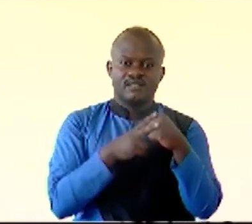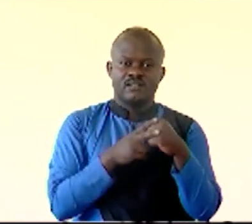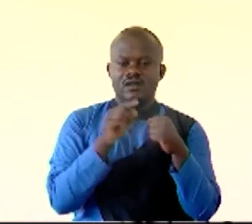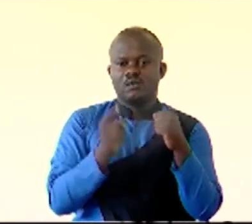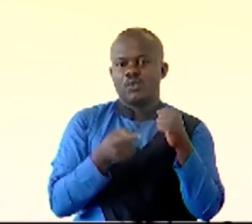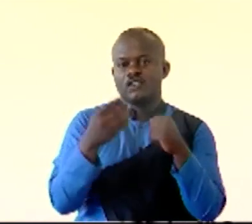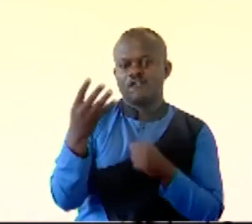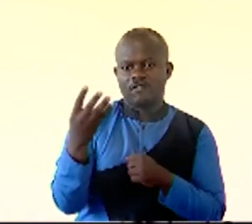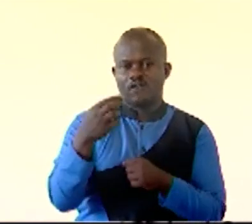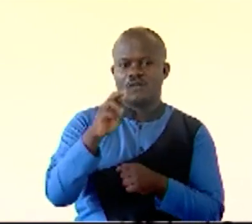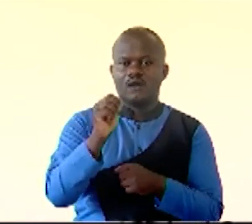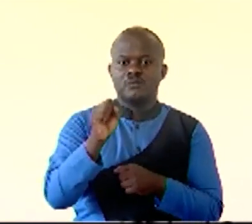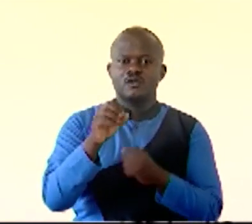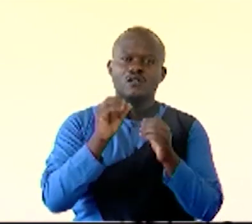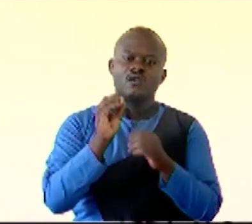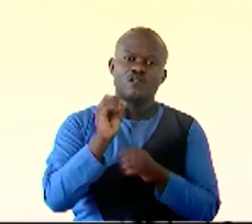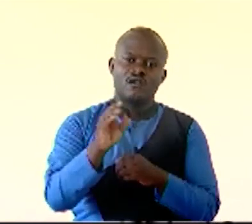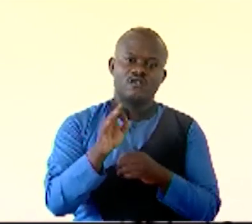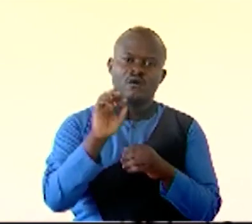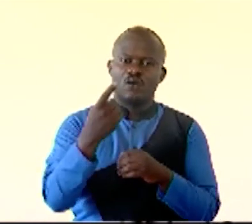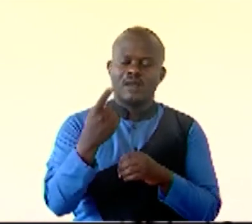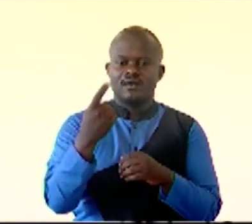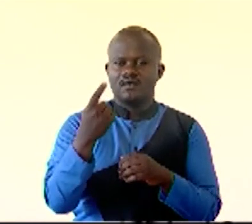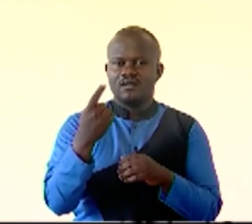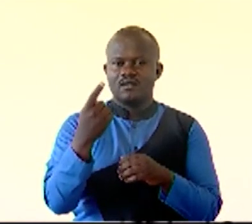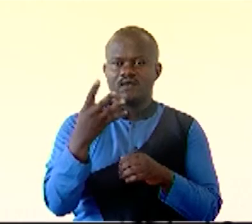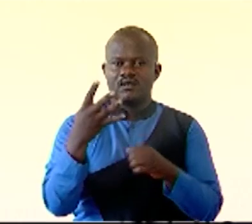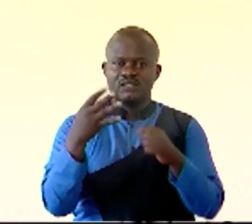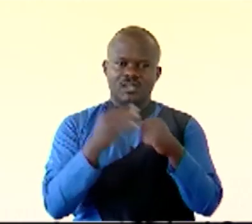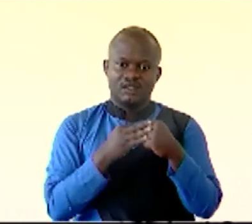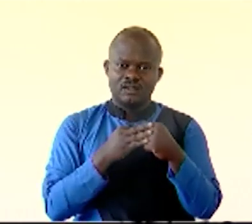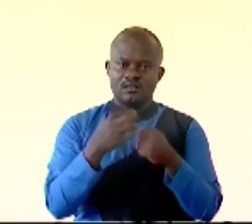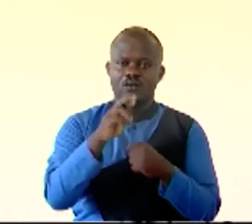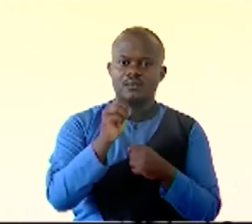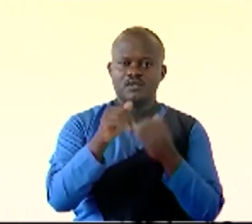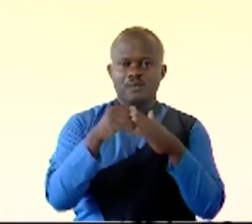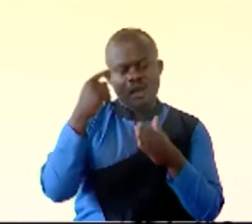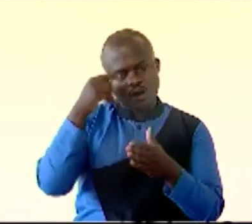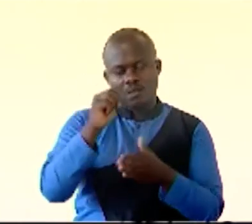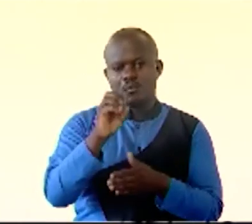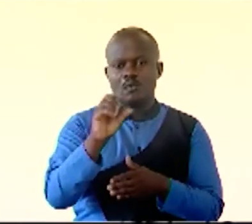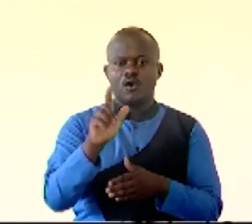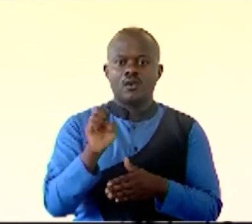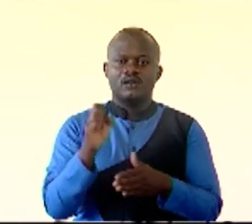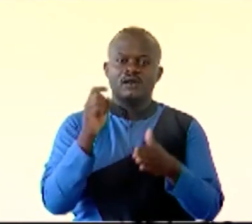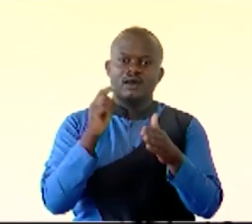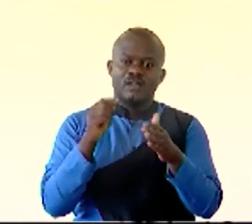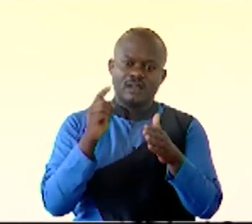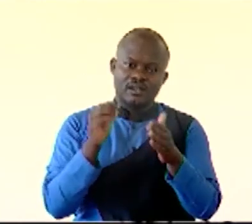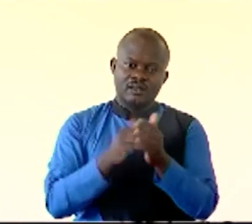7.4 grams over 148 grams per mole. And what do we